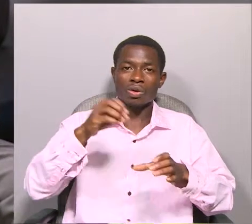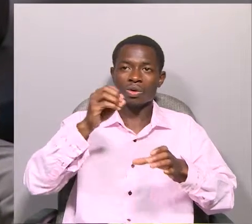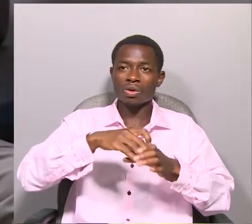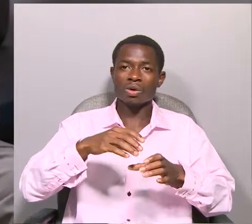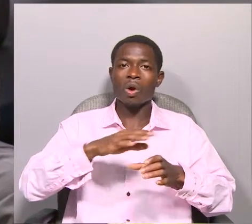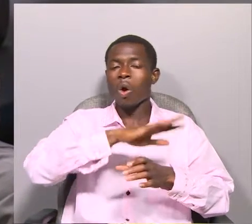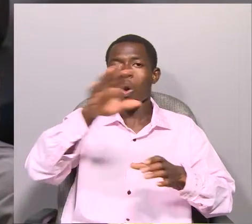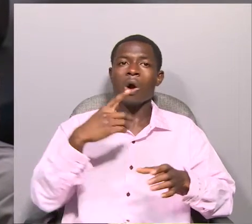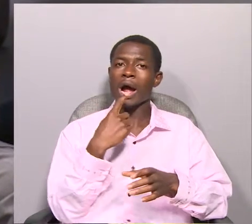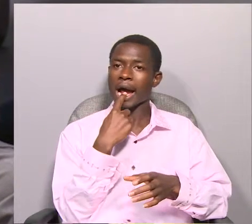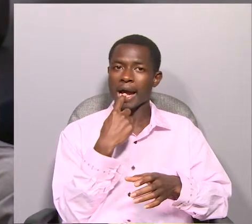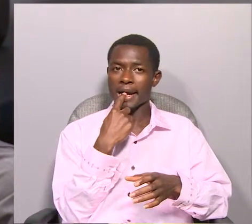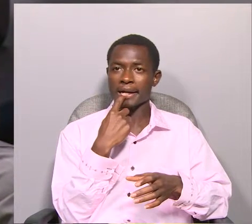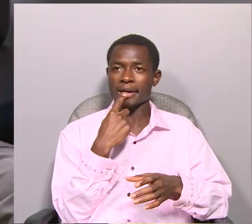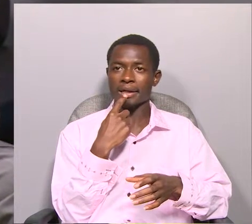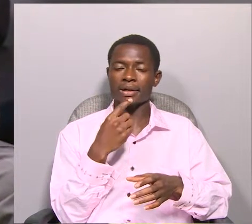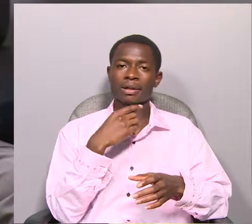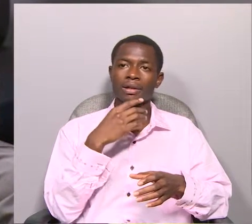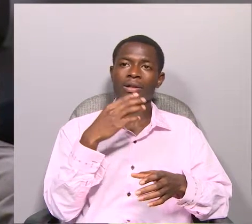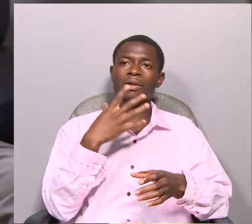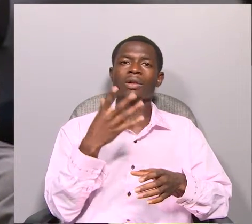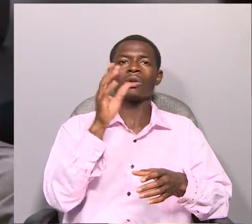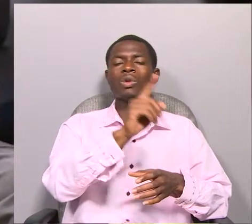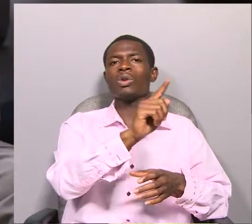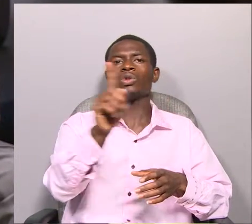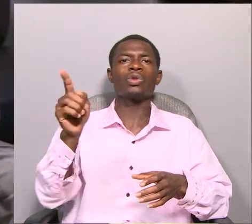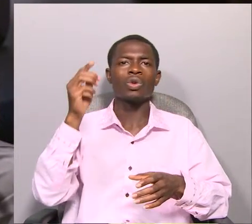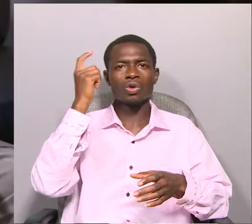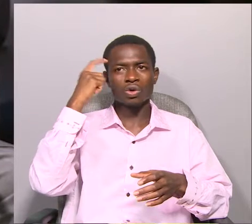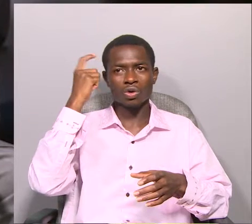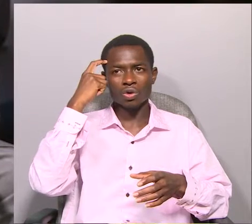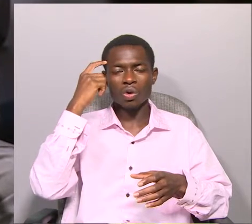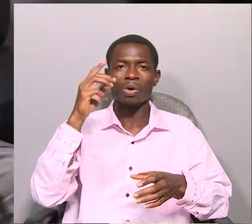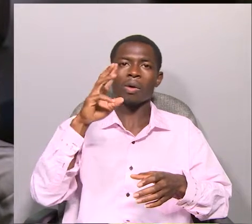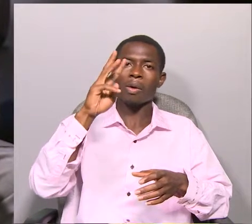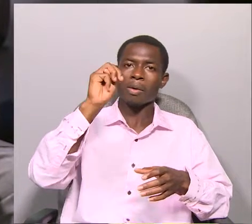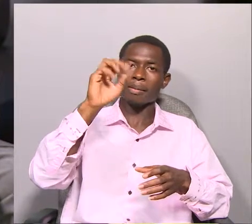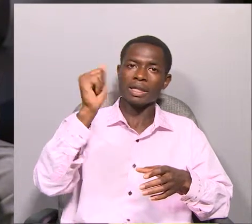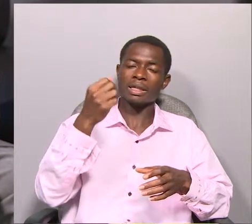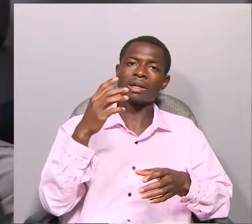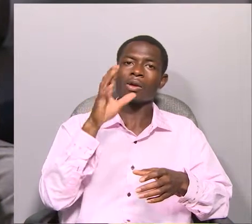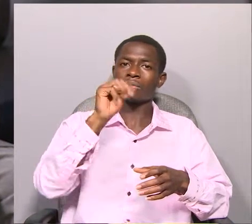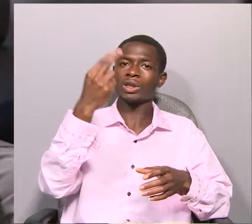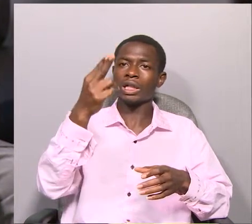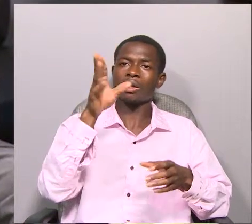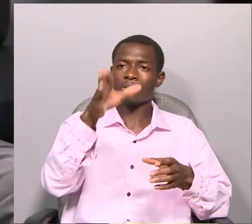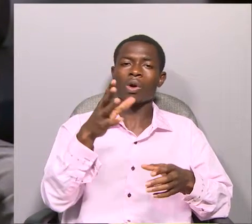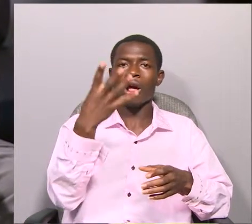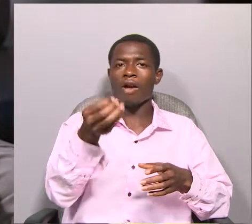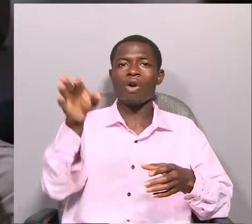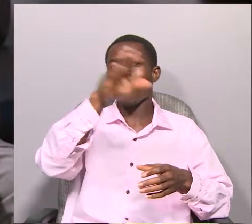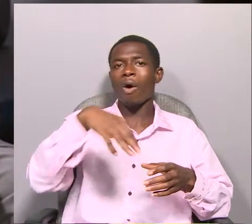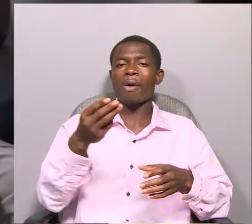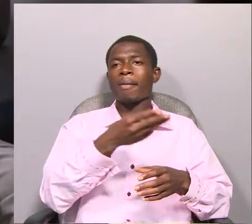in this country. Canes would you know, package all the